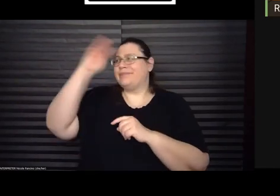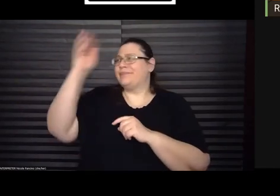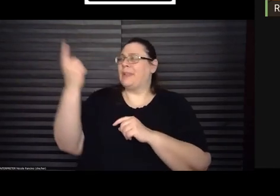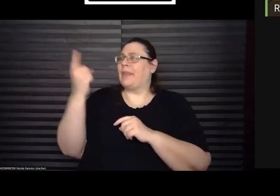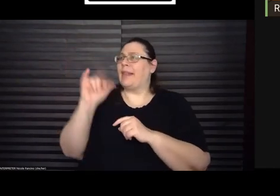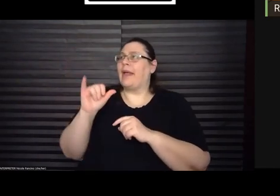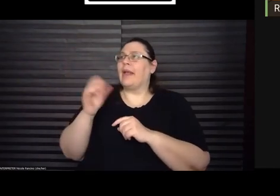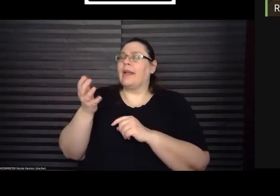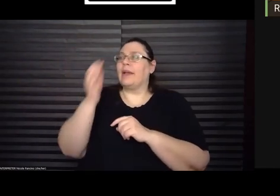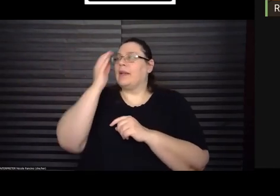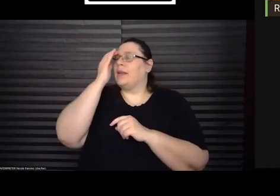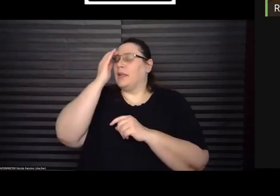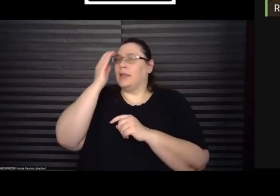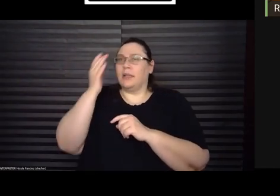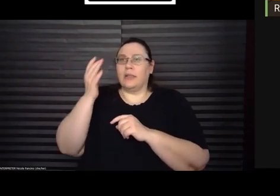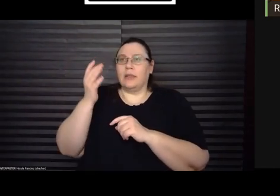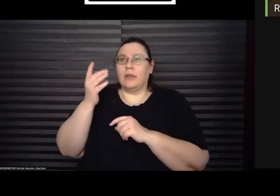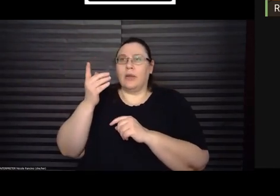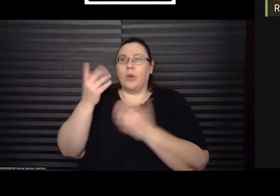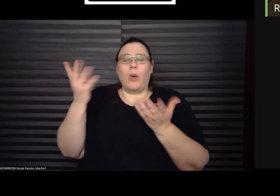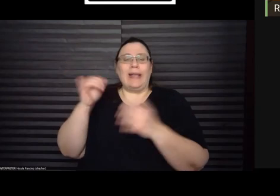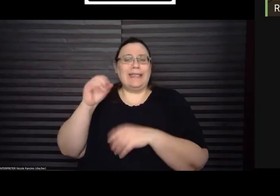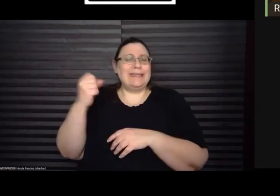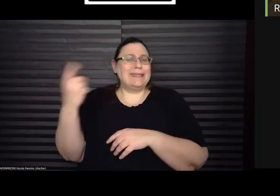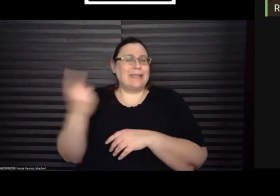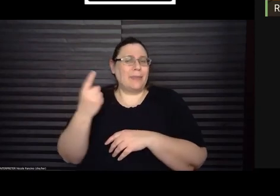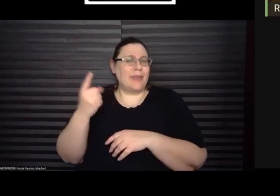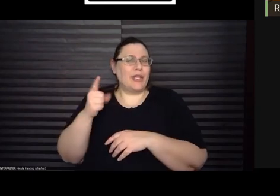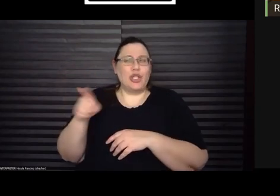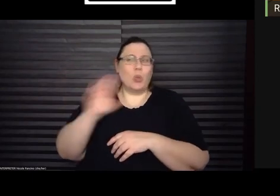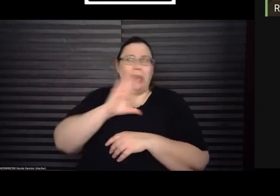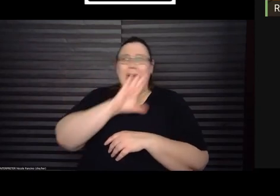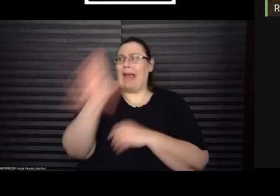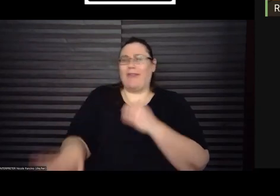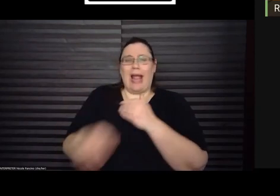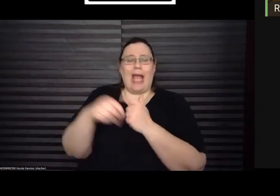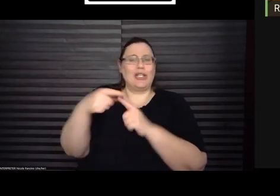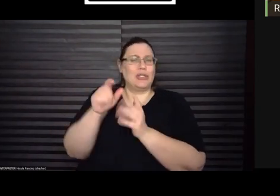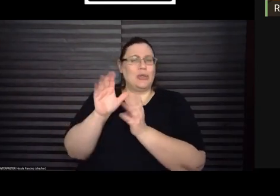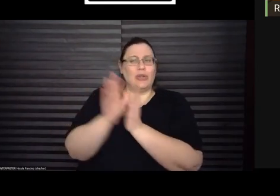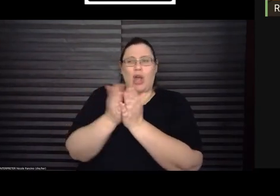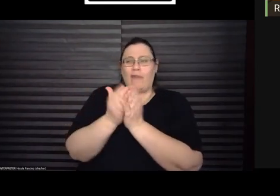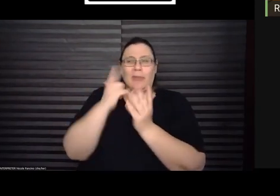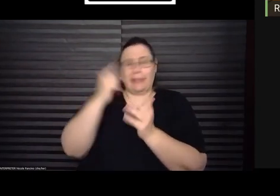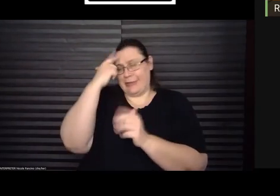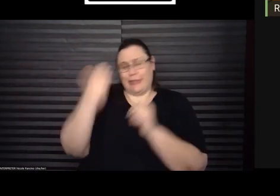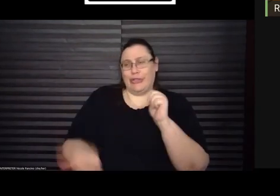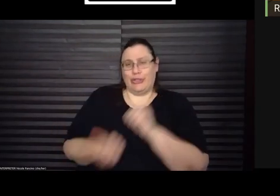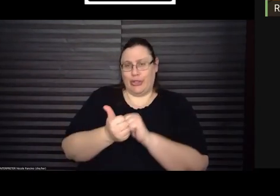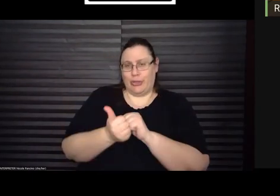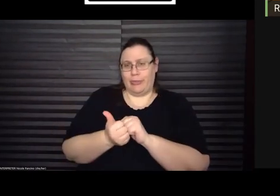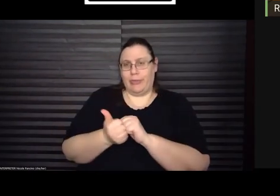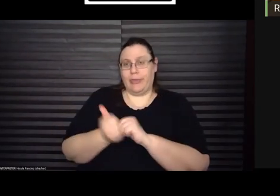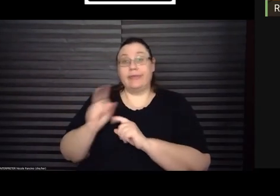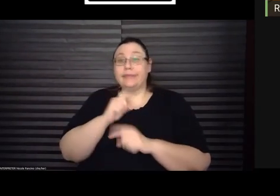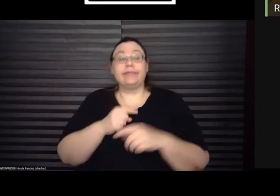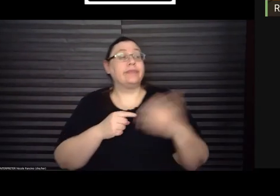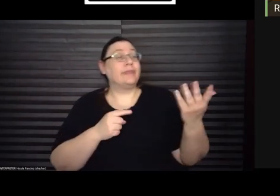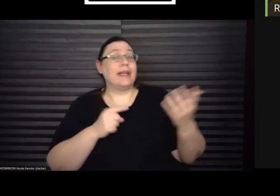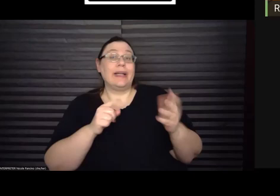something like, you know, what is something that you would never put into a novel because it's so stupid? And he